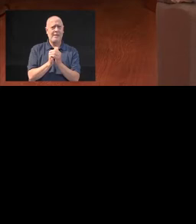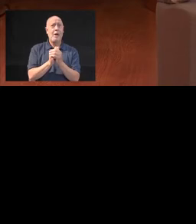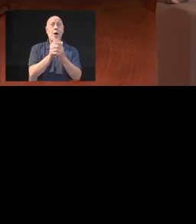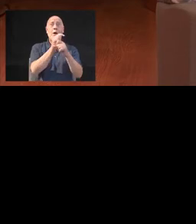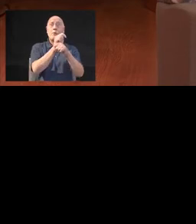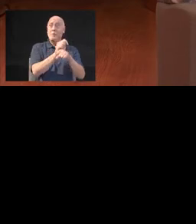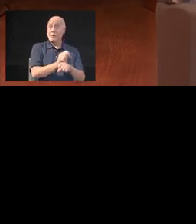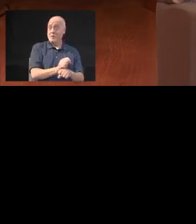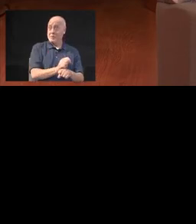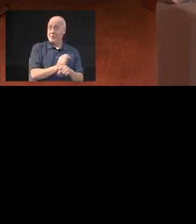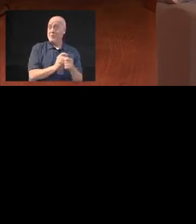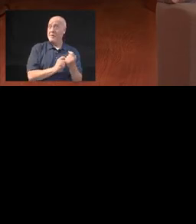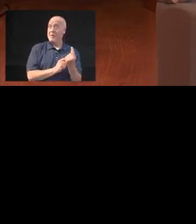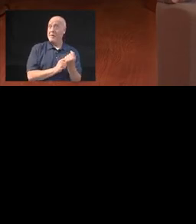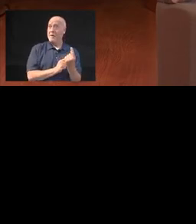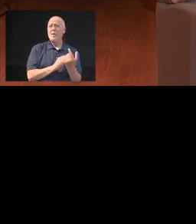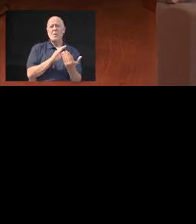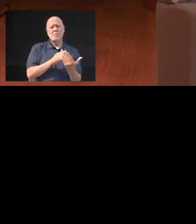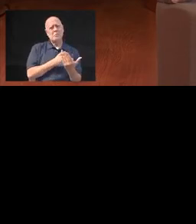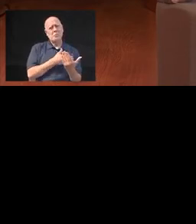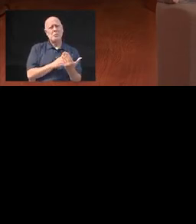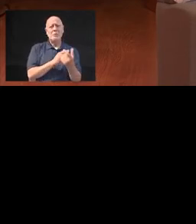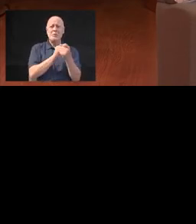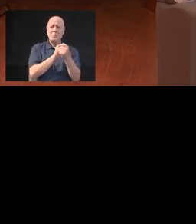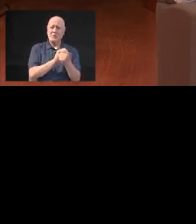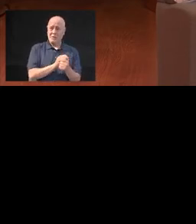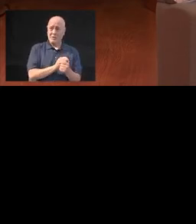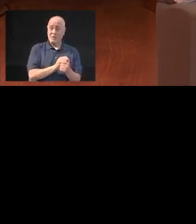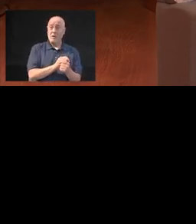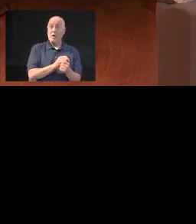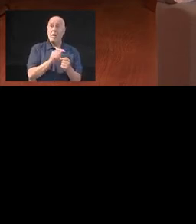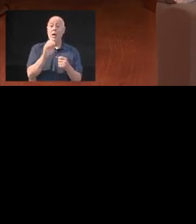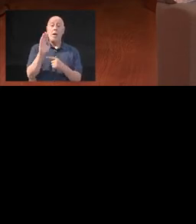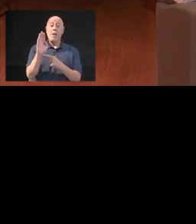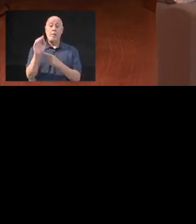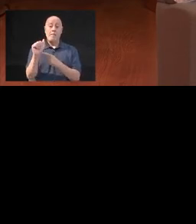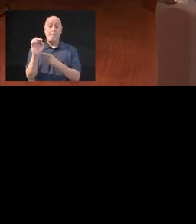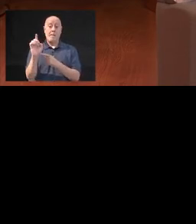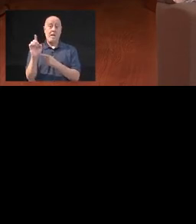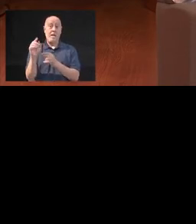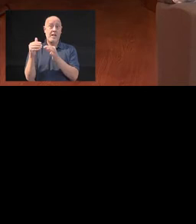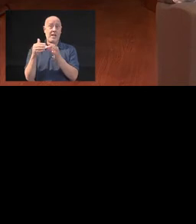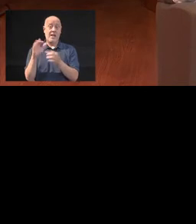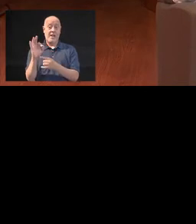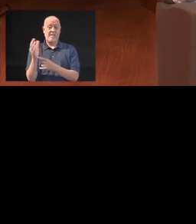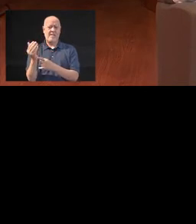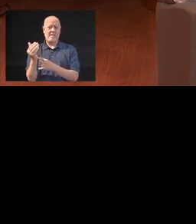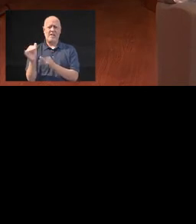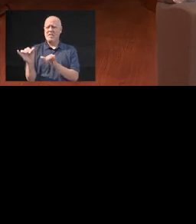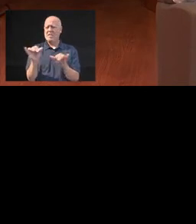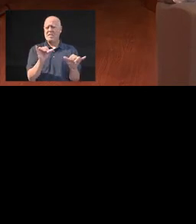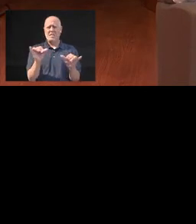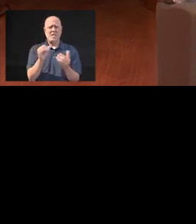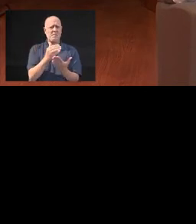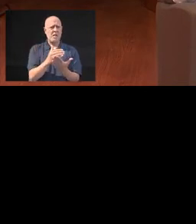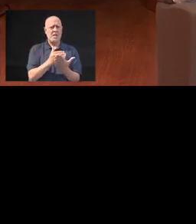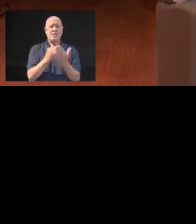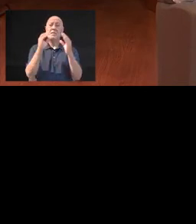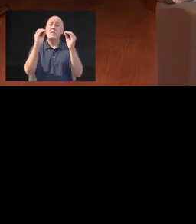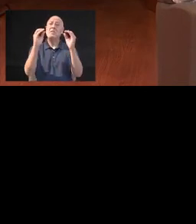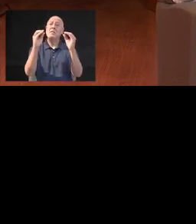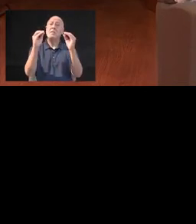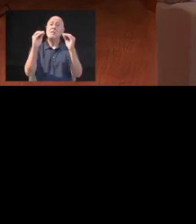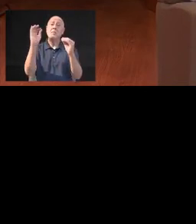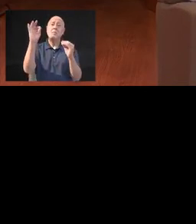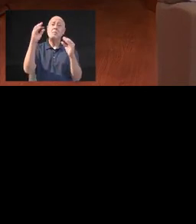traditional service at 11 o'clock. The music will be traditional. Our band will be leading us at 9:15. The message will be the same at both services. But just